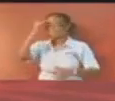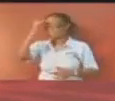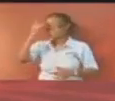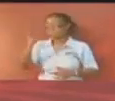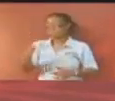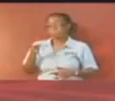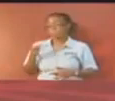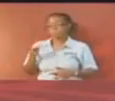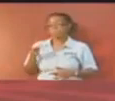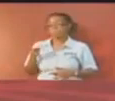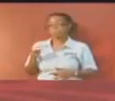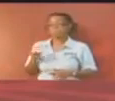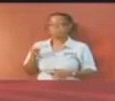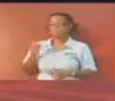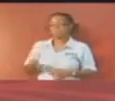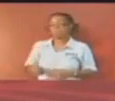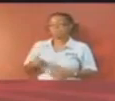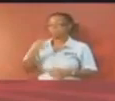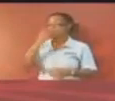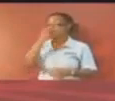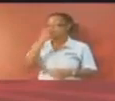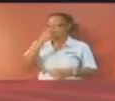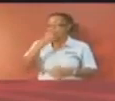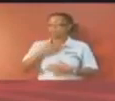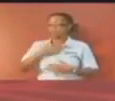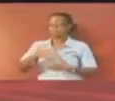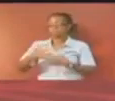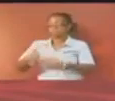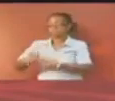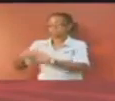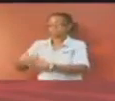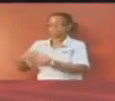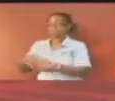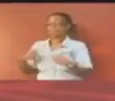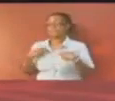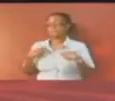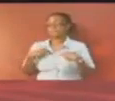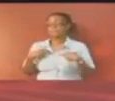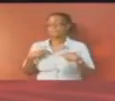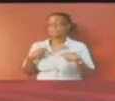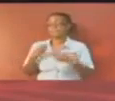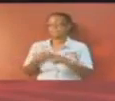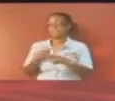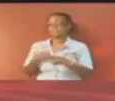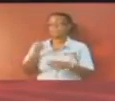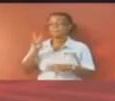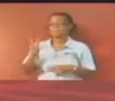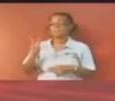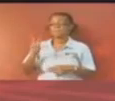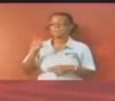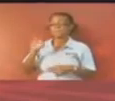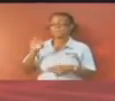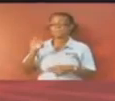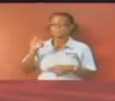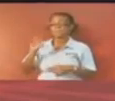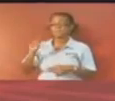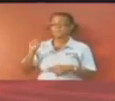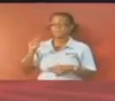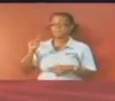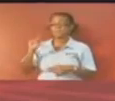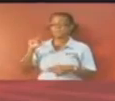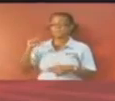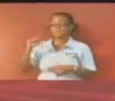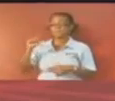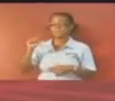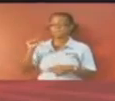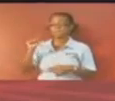at present, our major need or the demand is in the ward level beds. And over the weekend, the Ministry